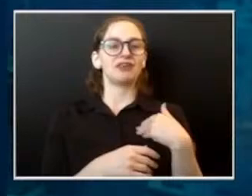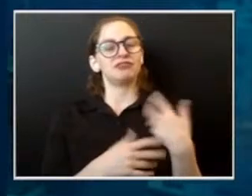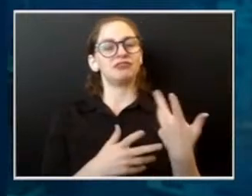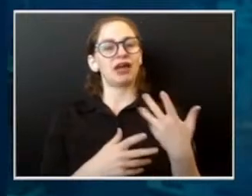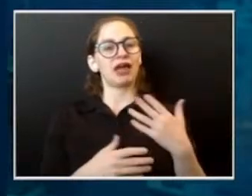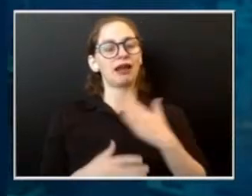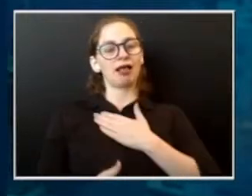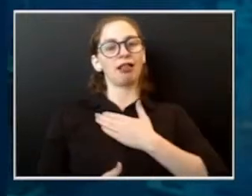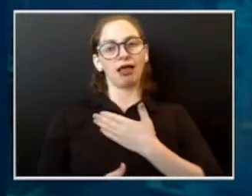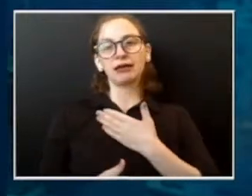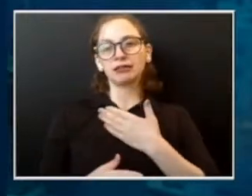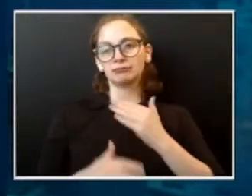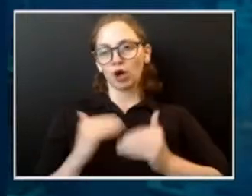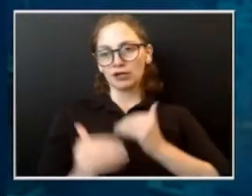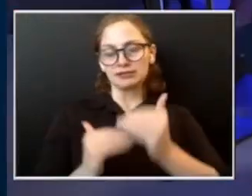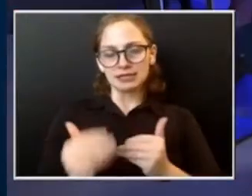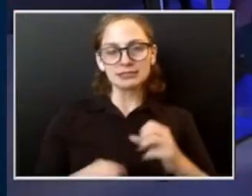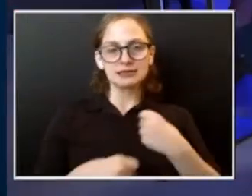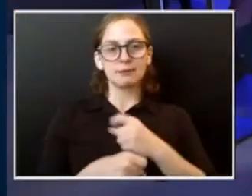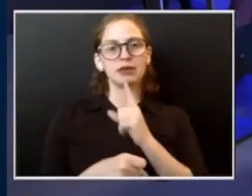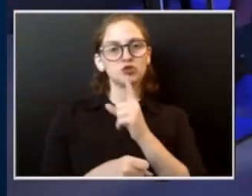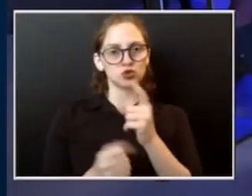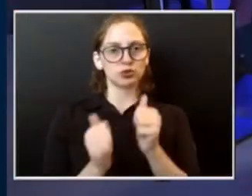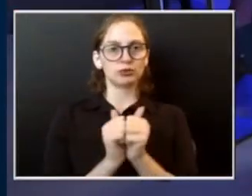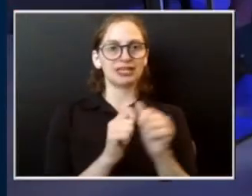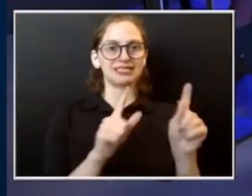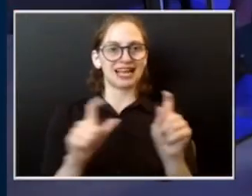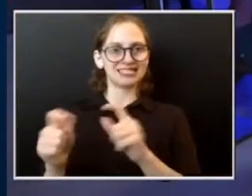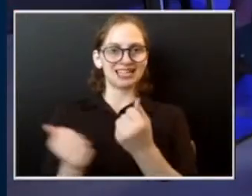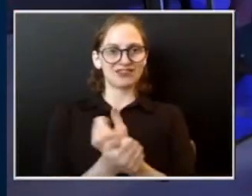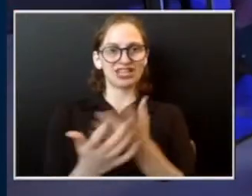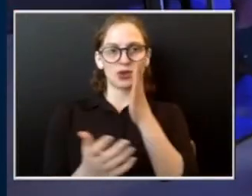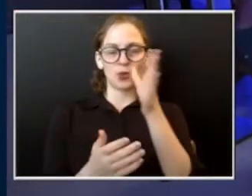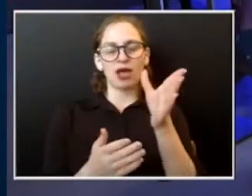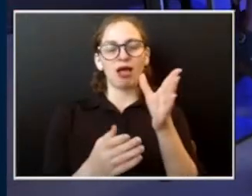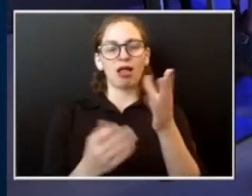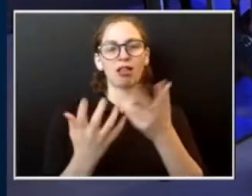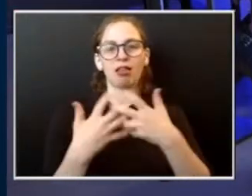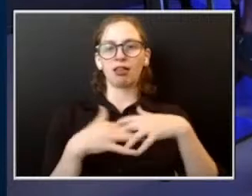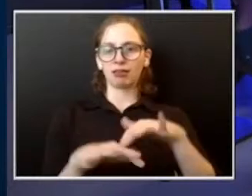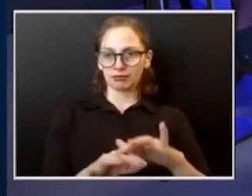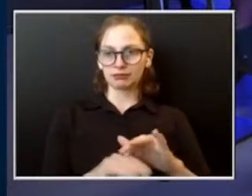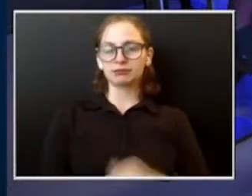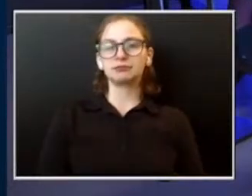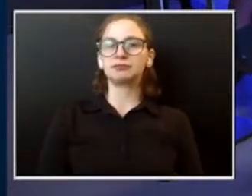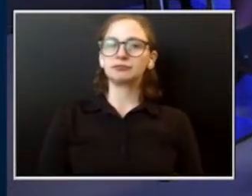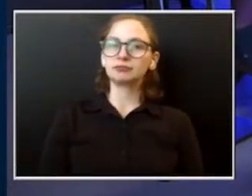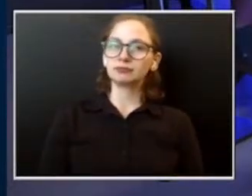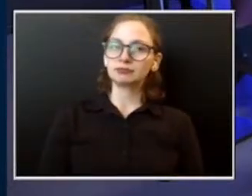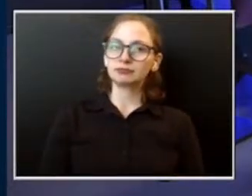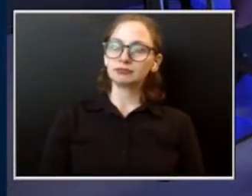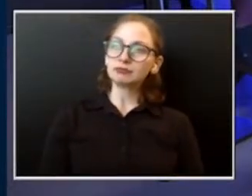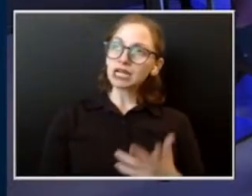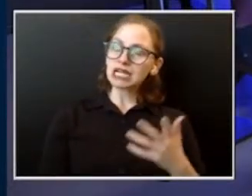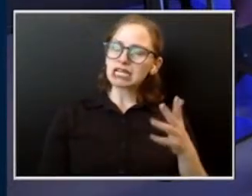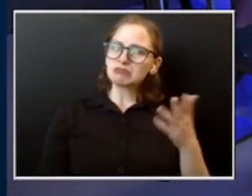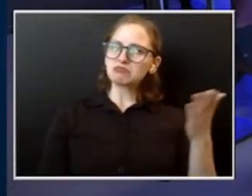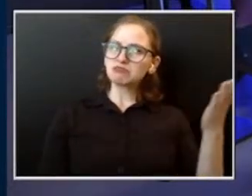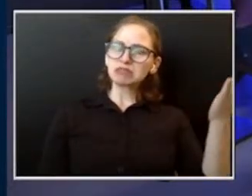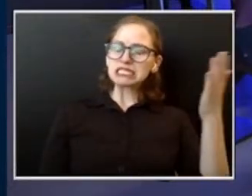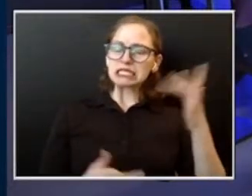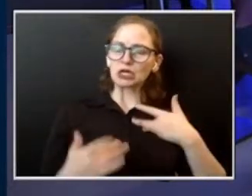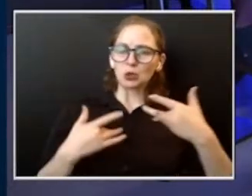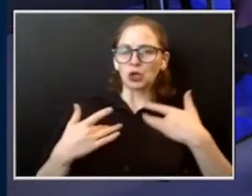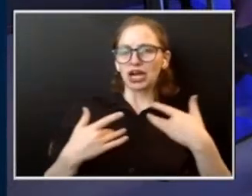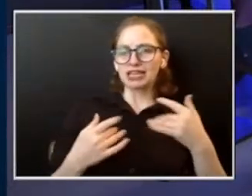the best outcome on the other side. See, Dr. Schmidt, is there a worry that a lot of organs are not being used? Yeah,